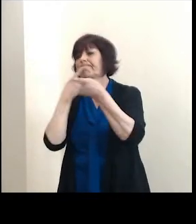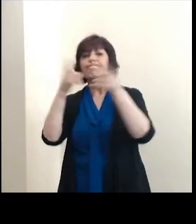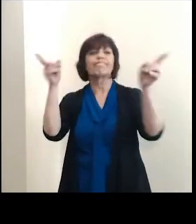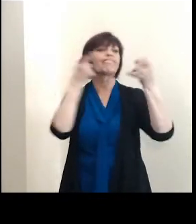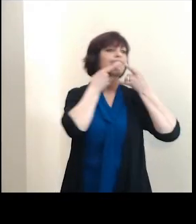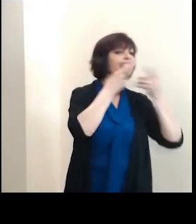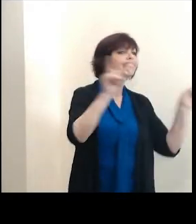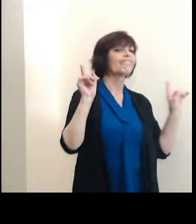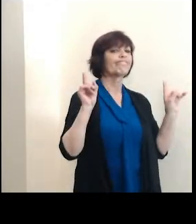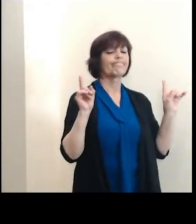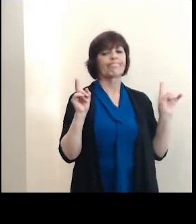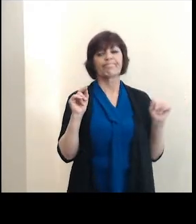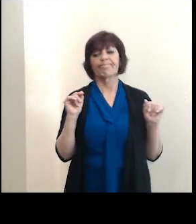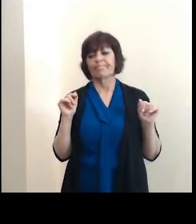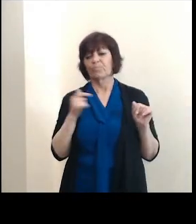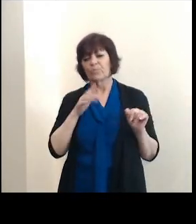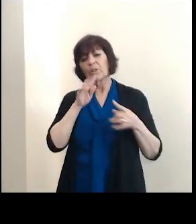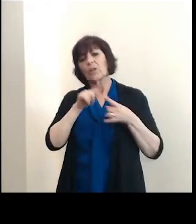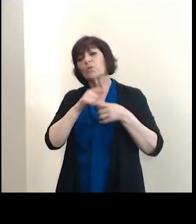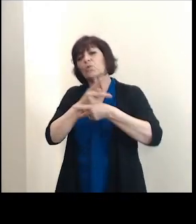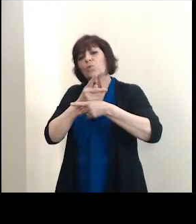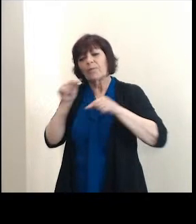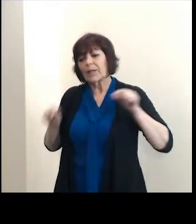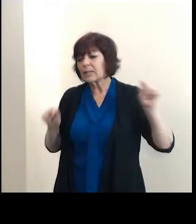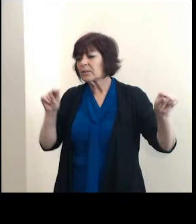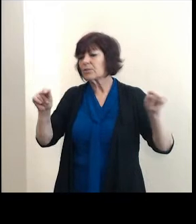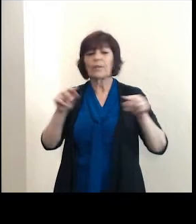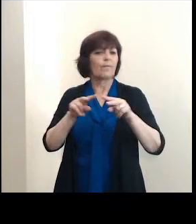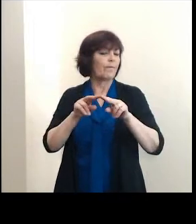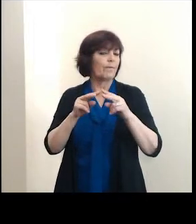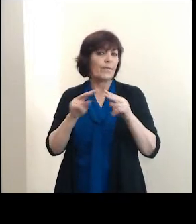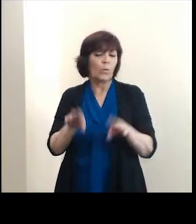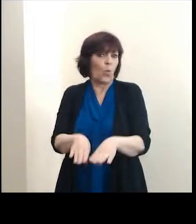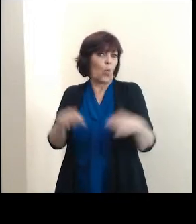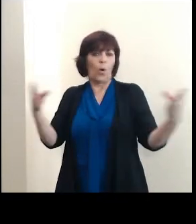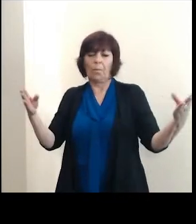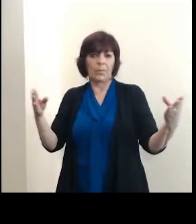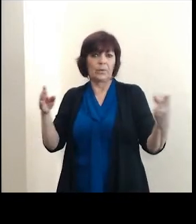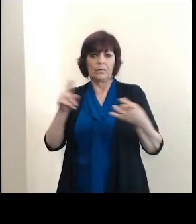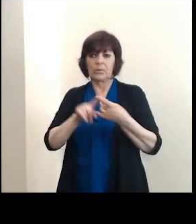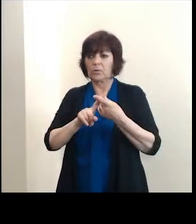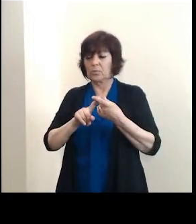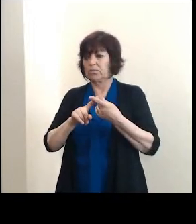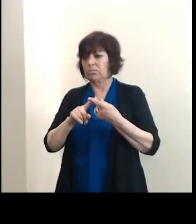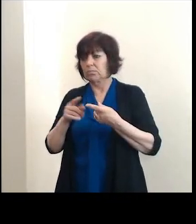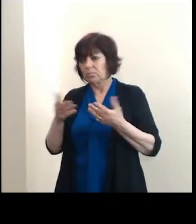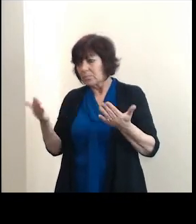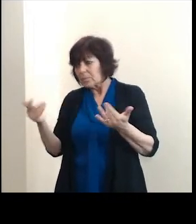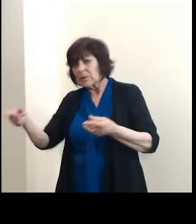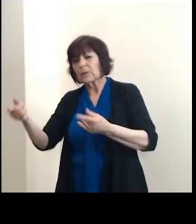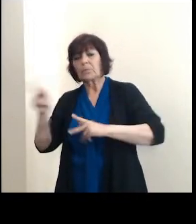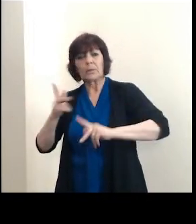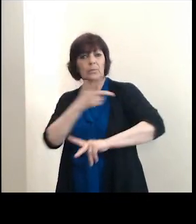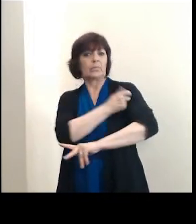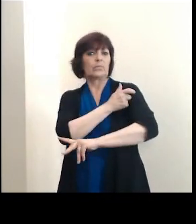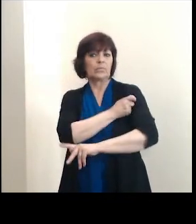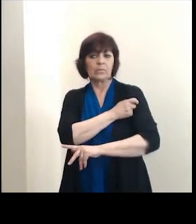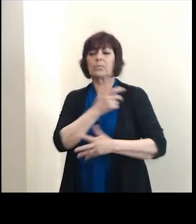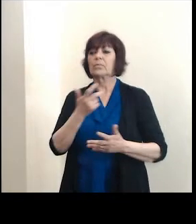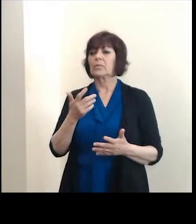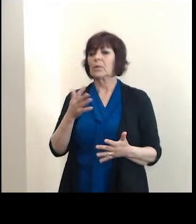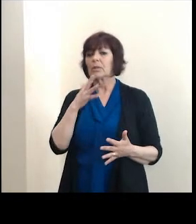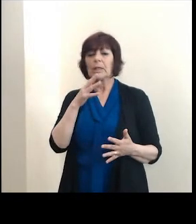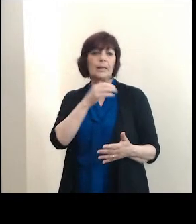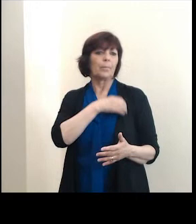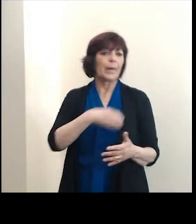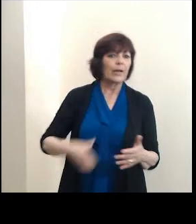supervisors in those communities who've been very receptive in trying to get individuals vaccinated, talking to those supervisors and mayors